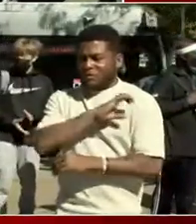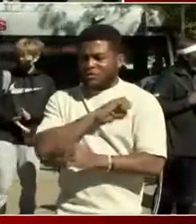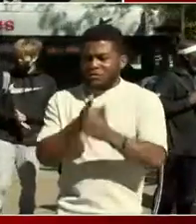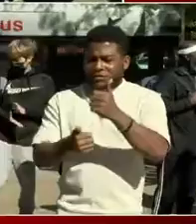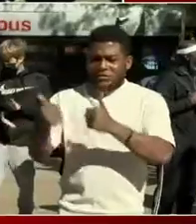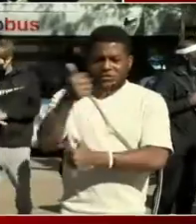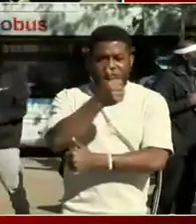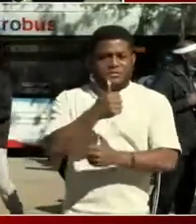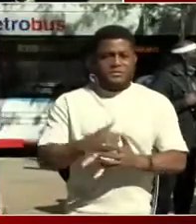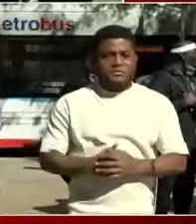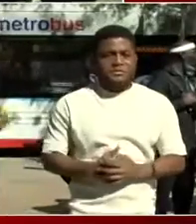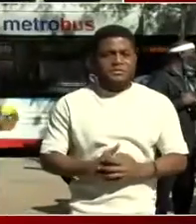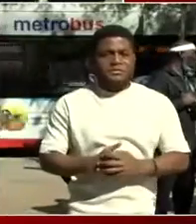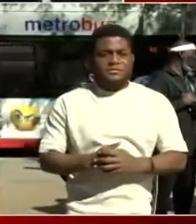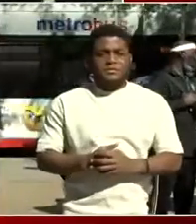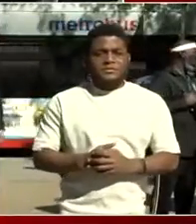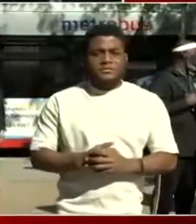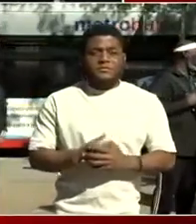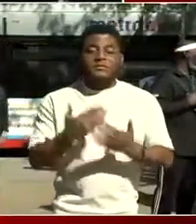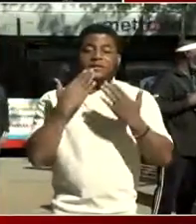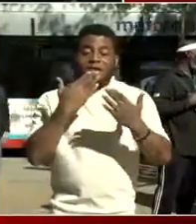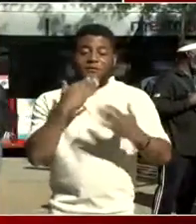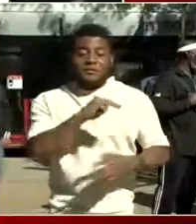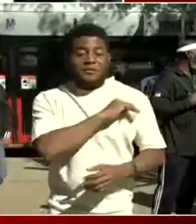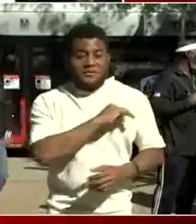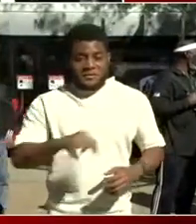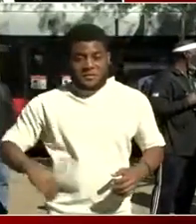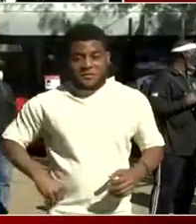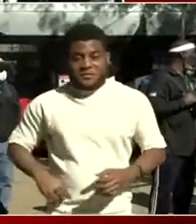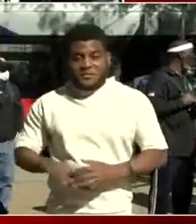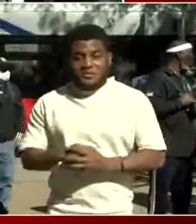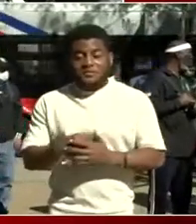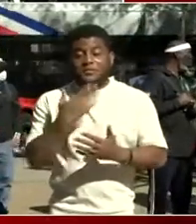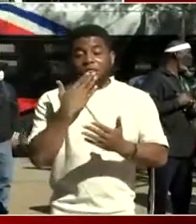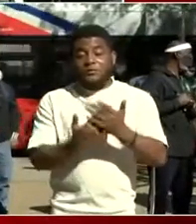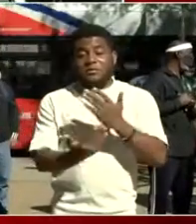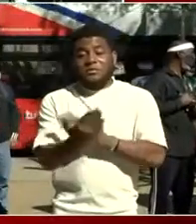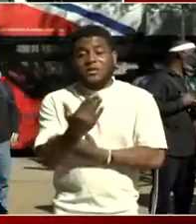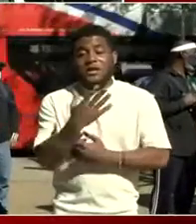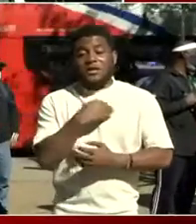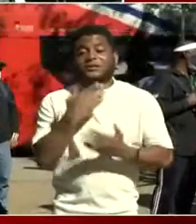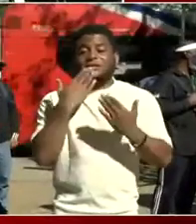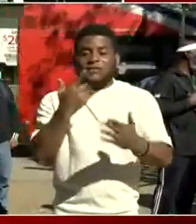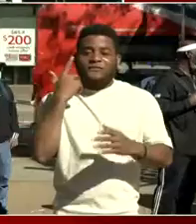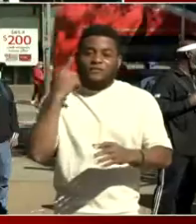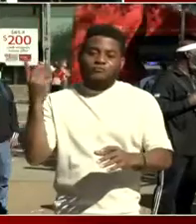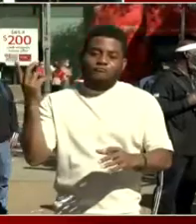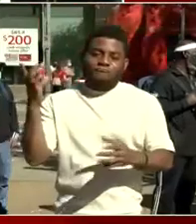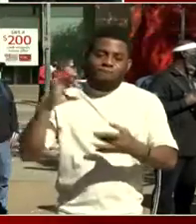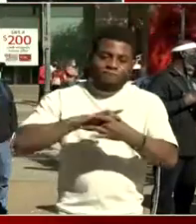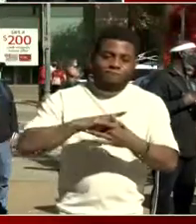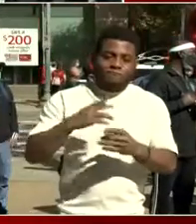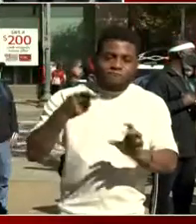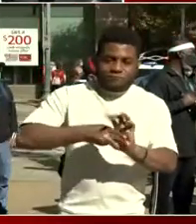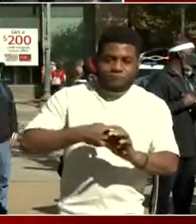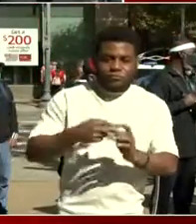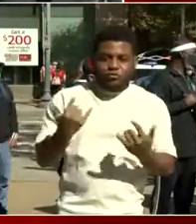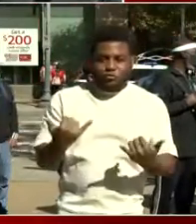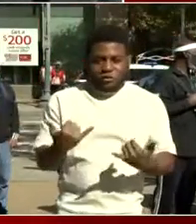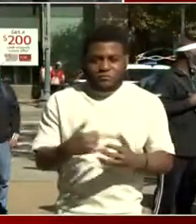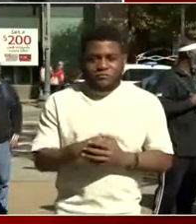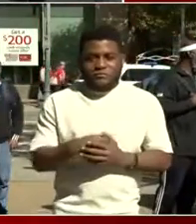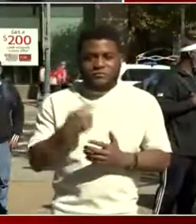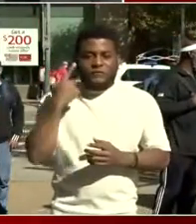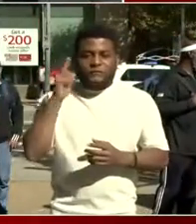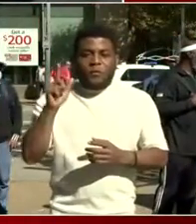Thank you, Mayor Bowser. Good morning, and thank you all for joining us. Today, to kick off our Fall